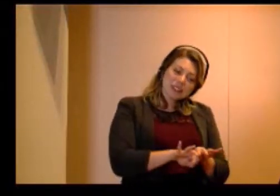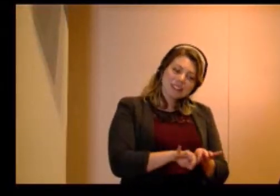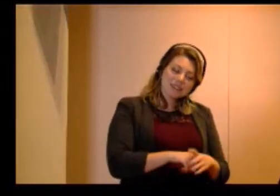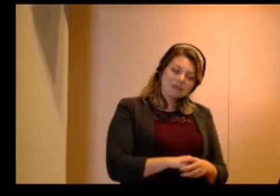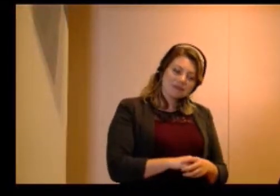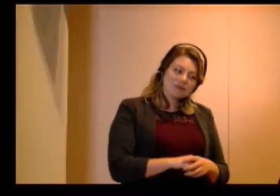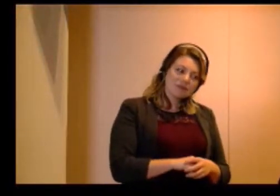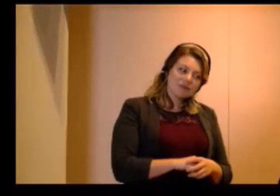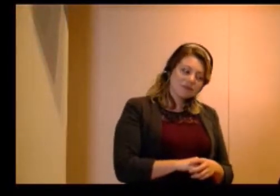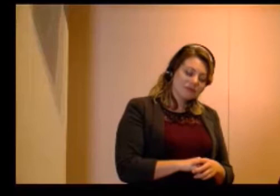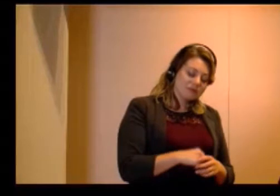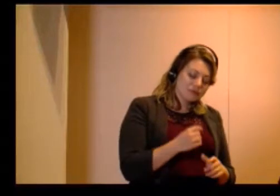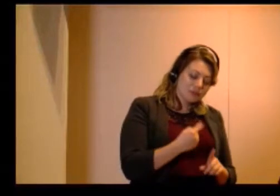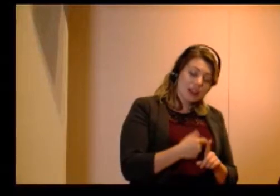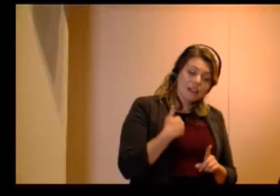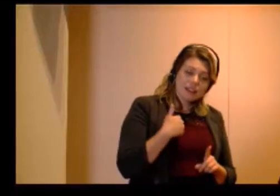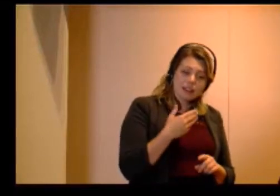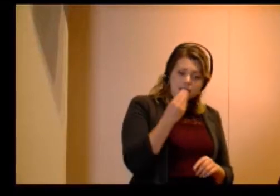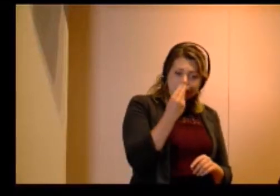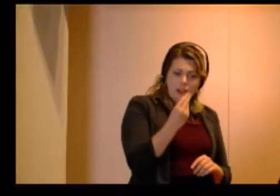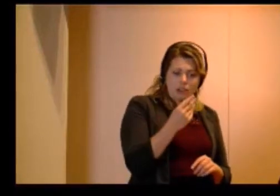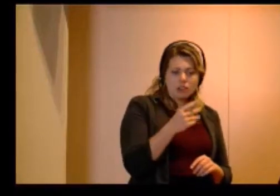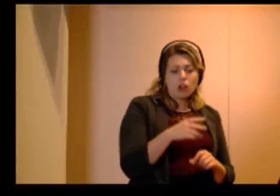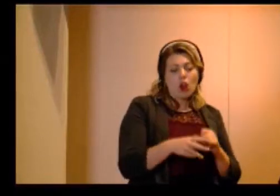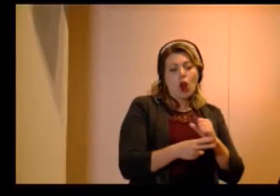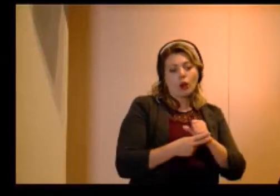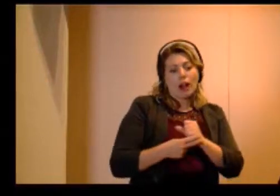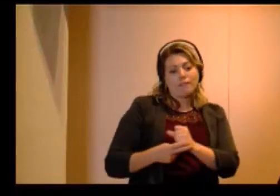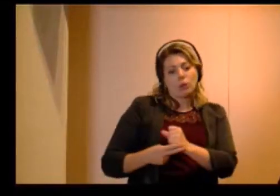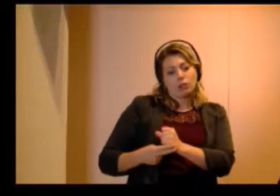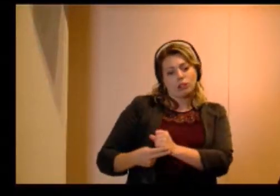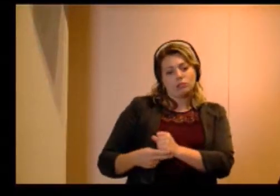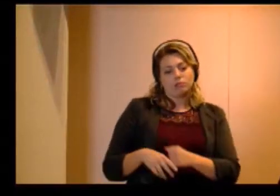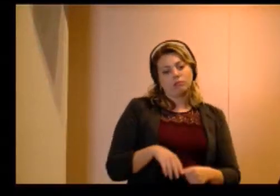to have something, data that's archival,